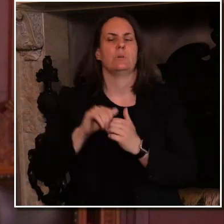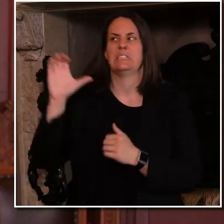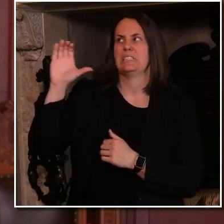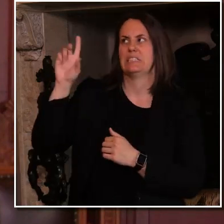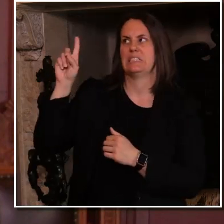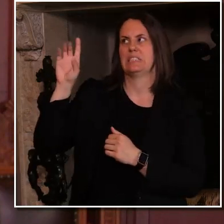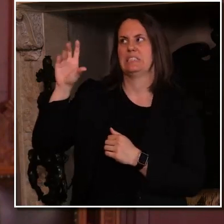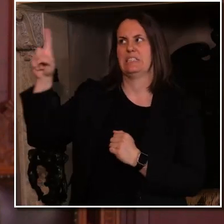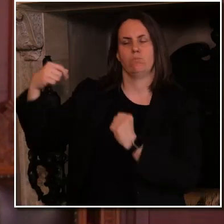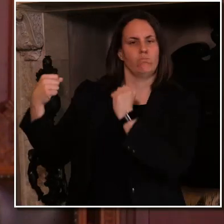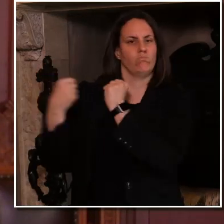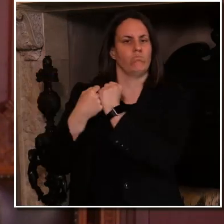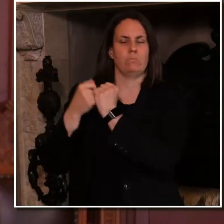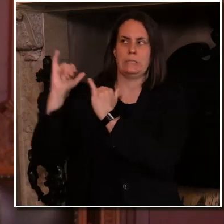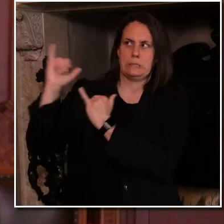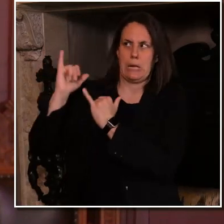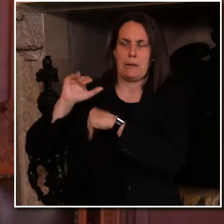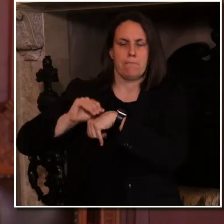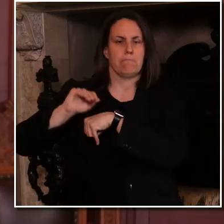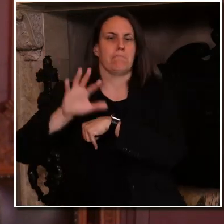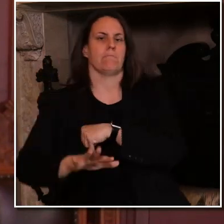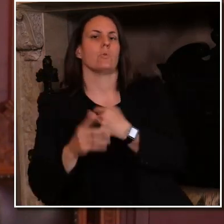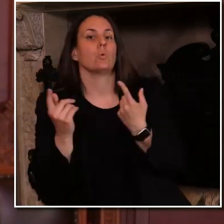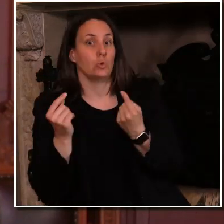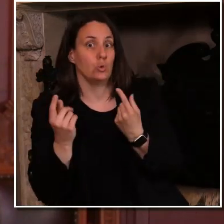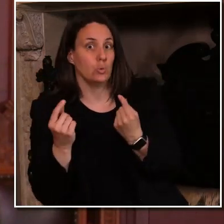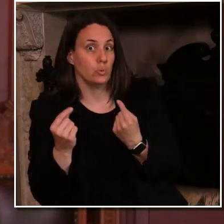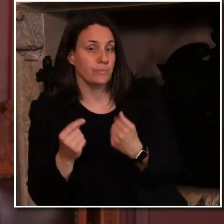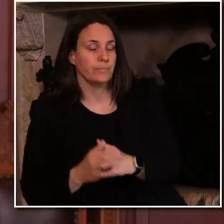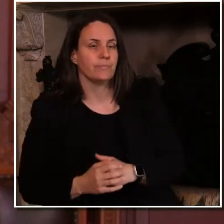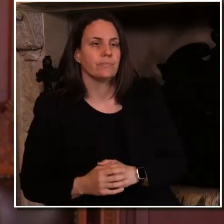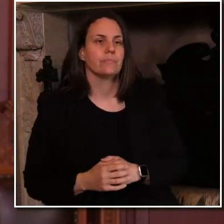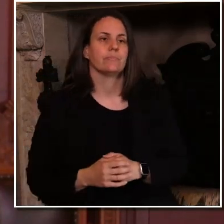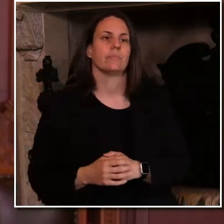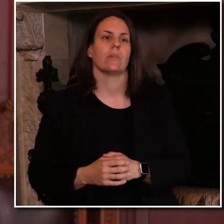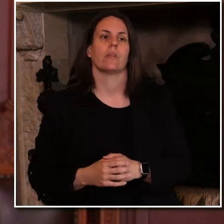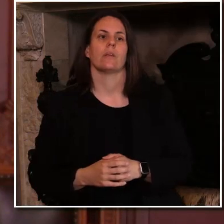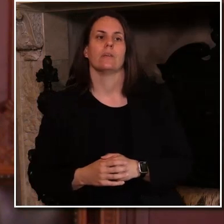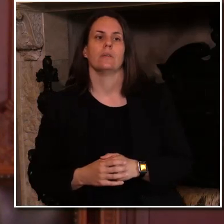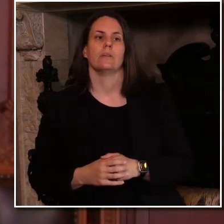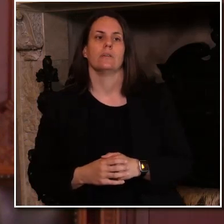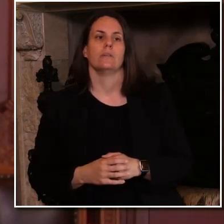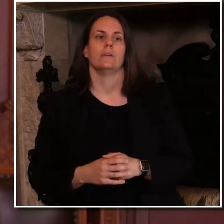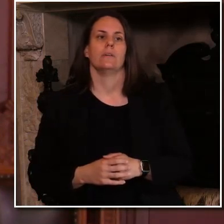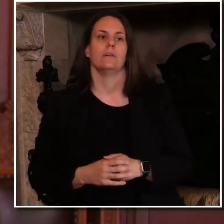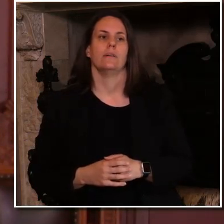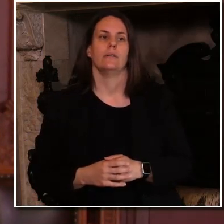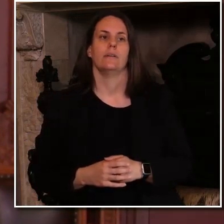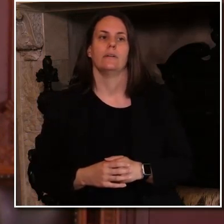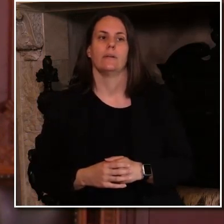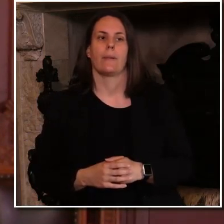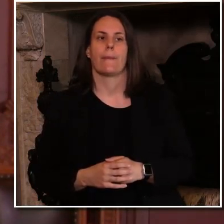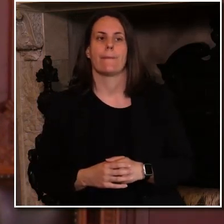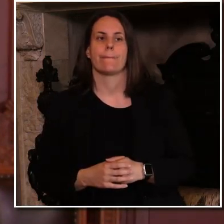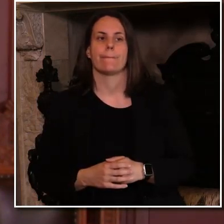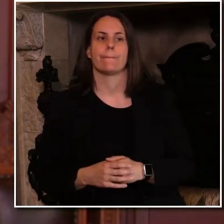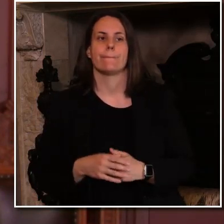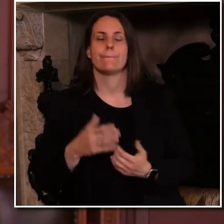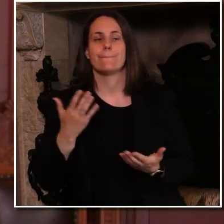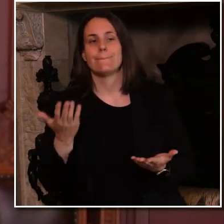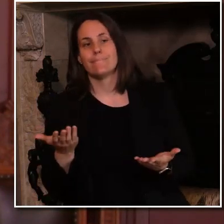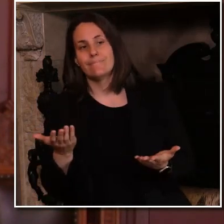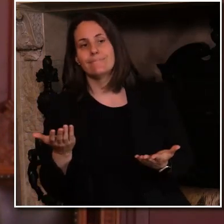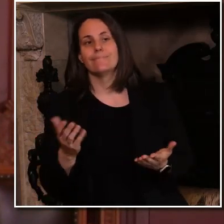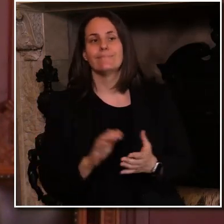and possibly some of the other places in the state. But there are the things that are good